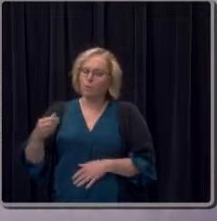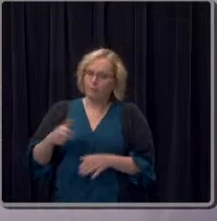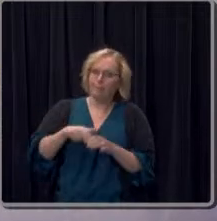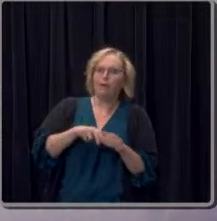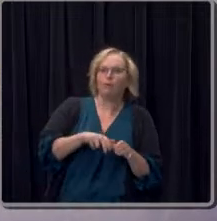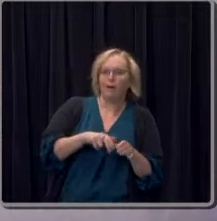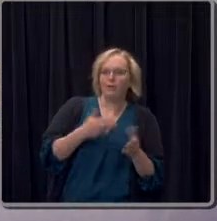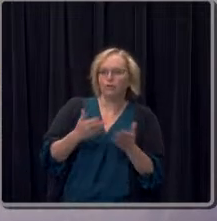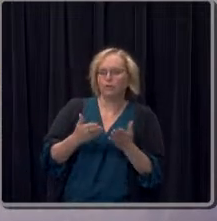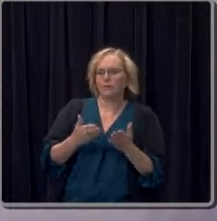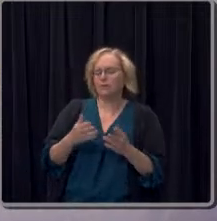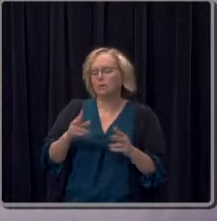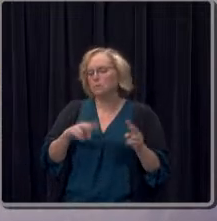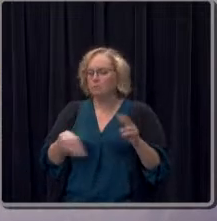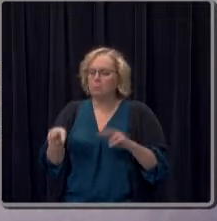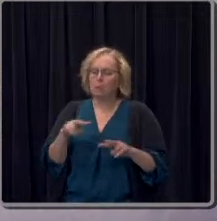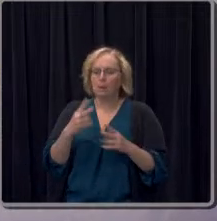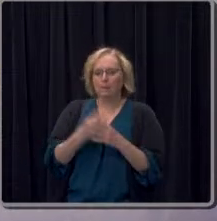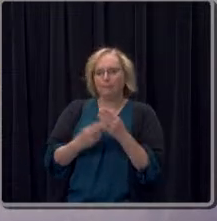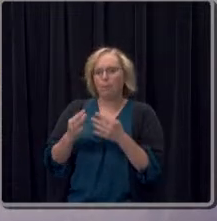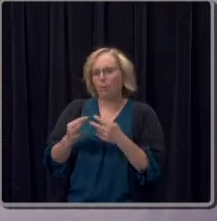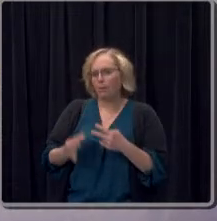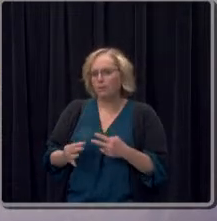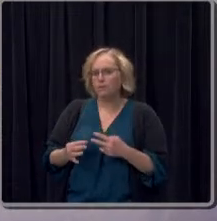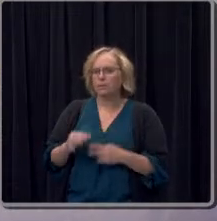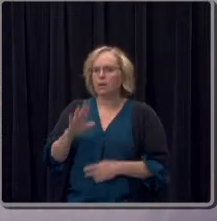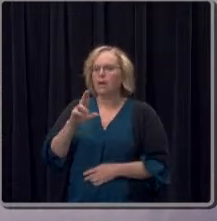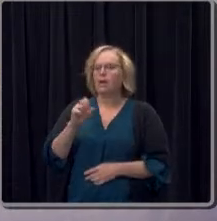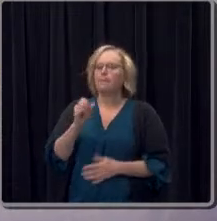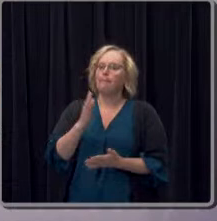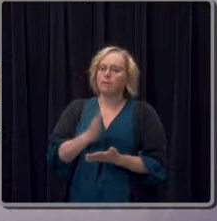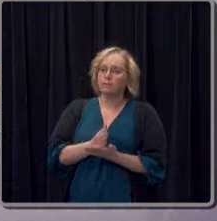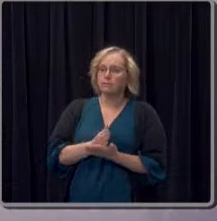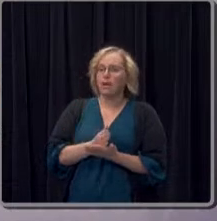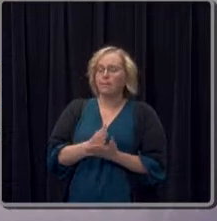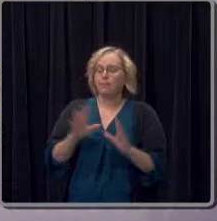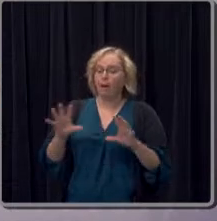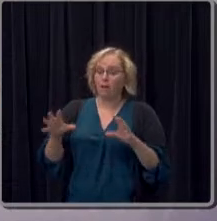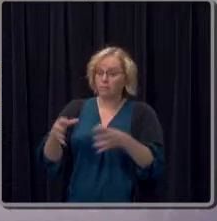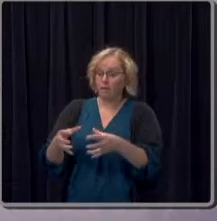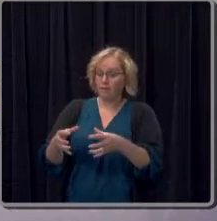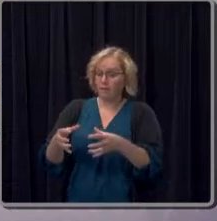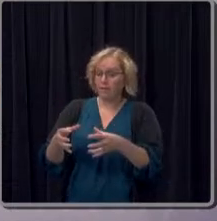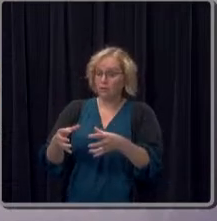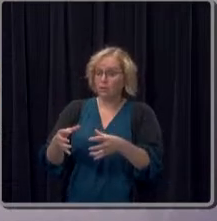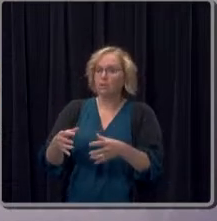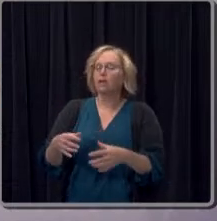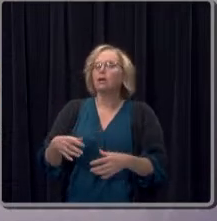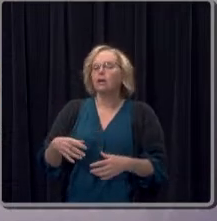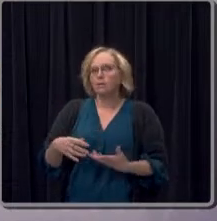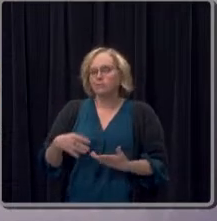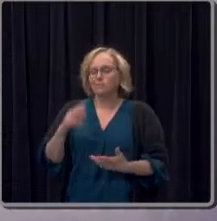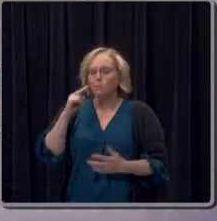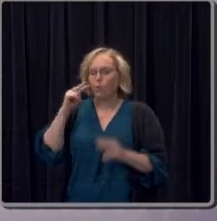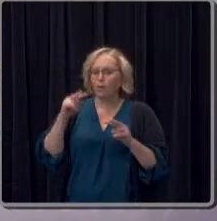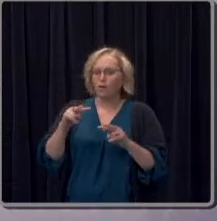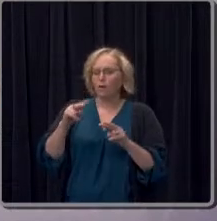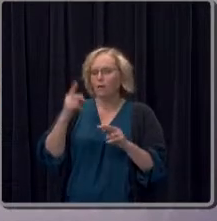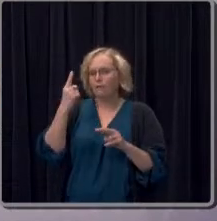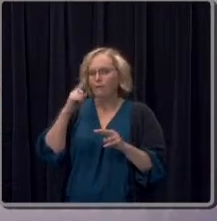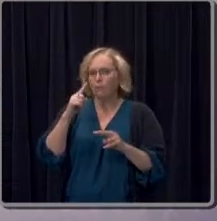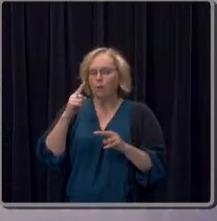We'll explore both. Bus stop consolidation. That's something where we'll just look for efficiencies